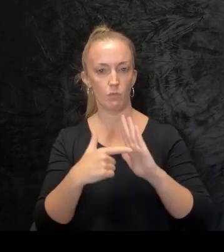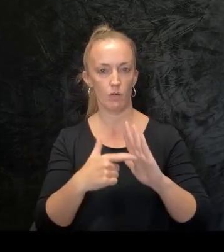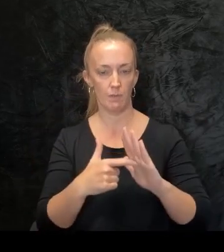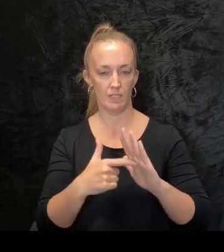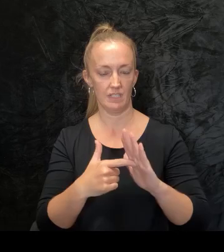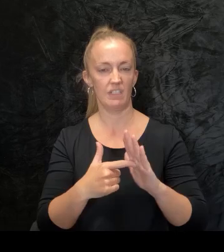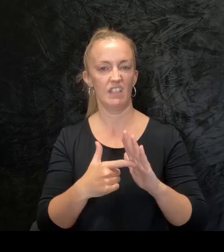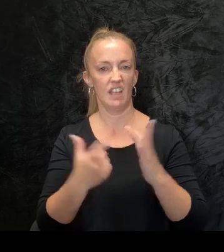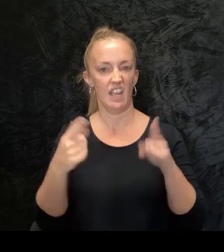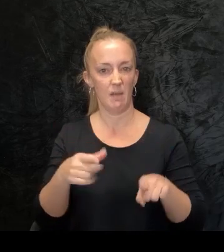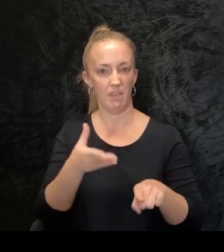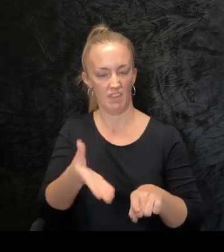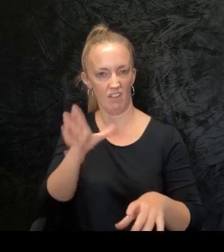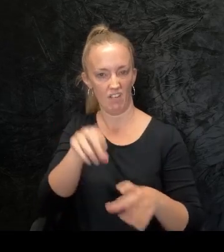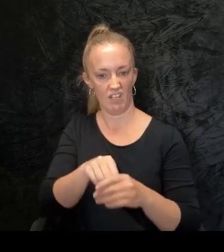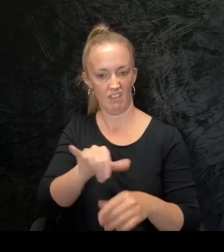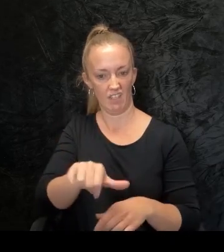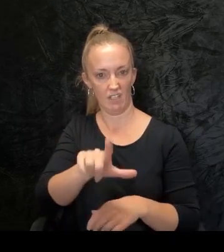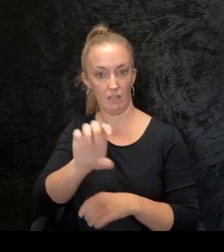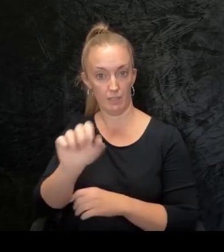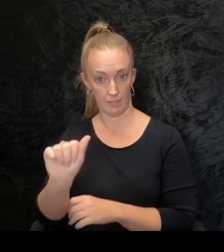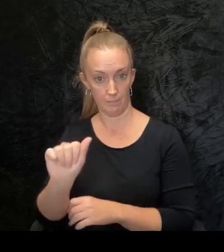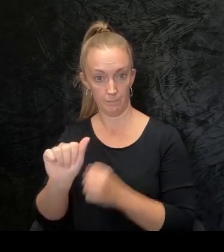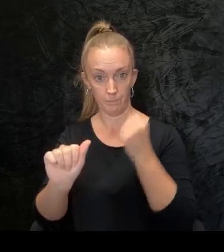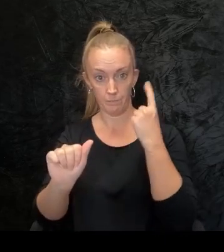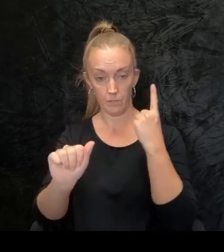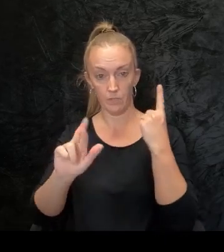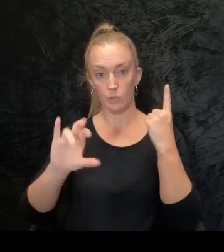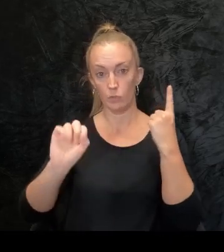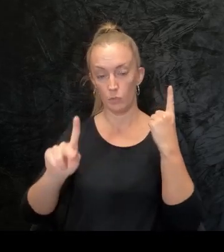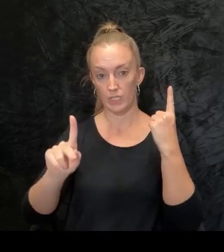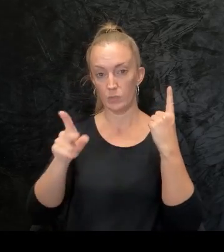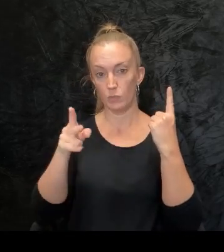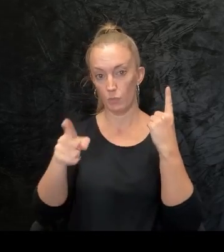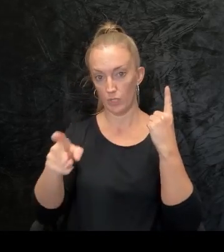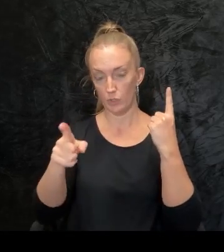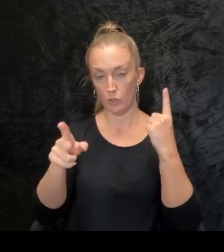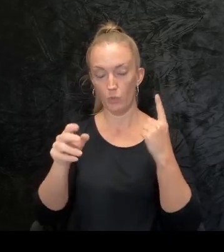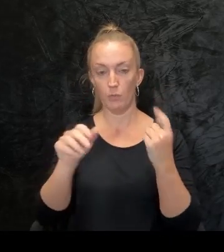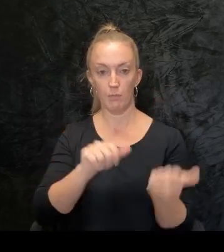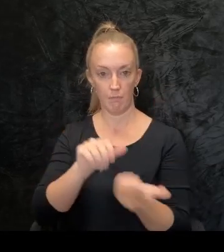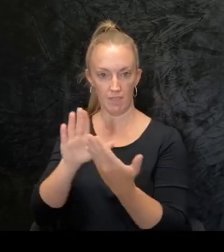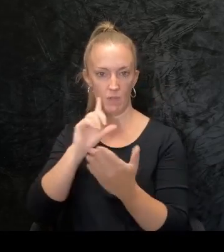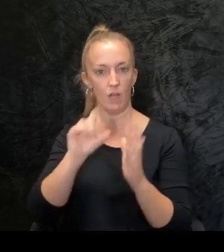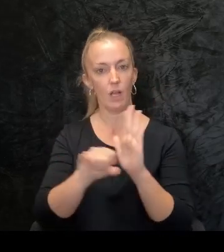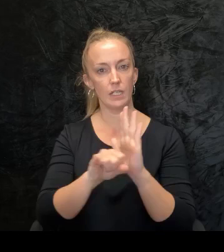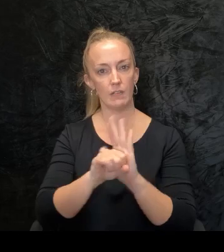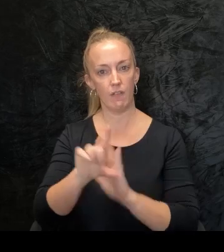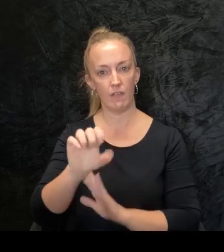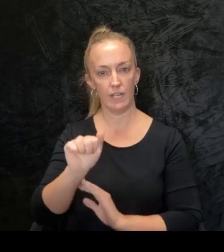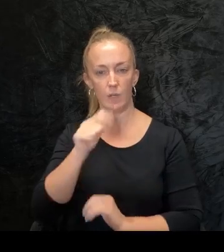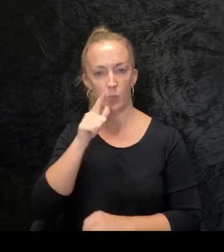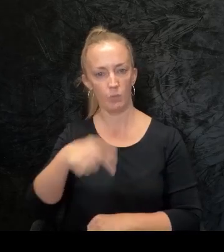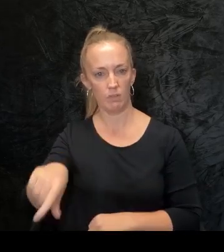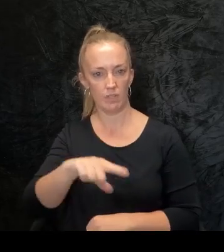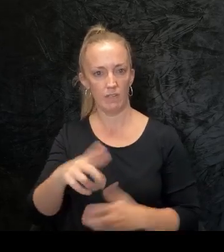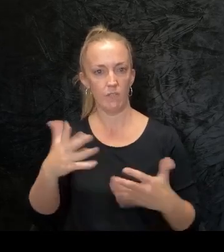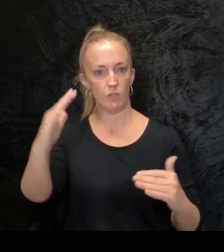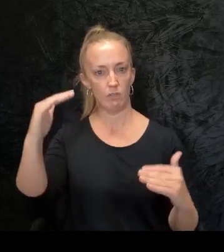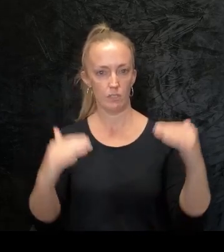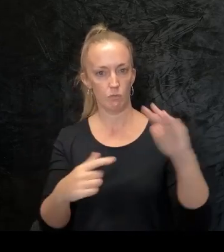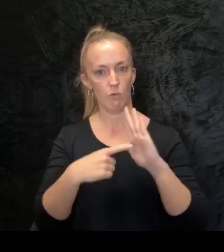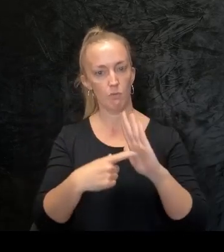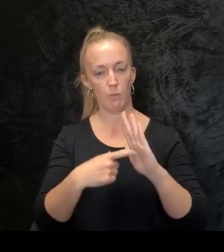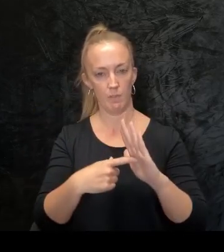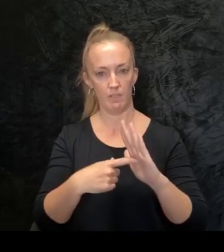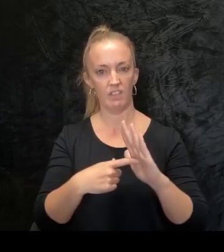in LEAs. The risk ratio methodology identifies LEAs who have disproportionate